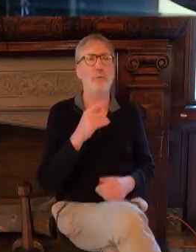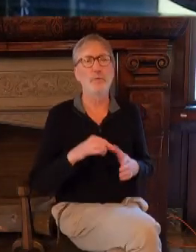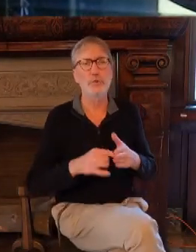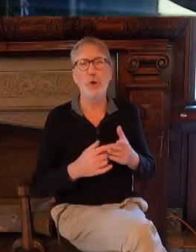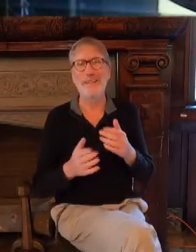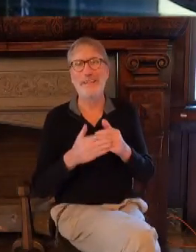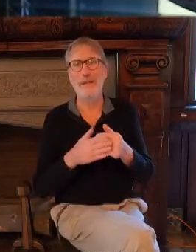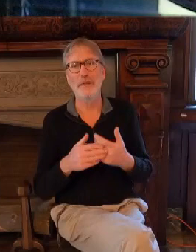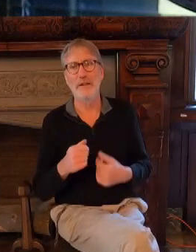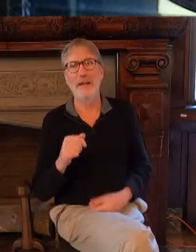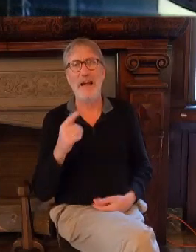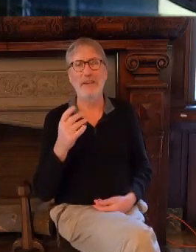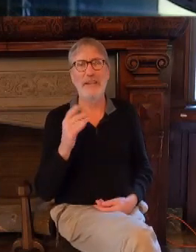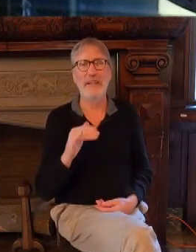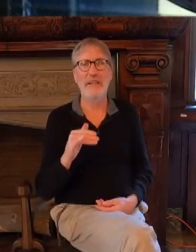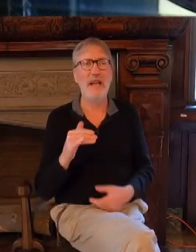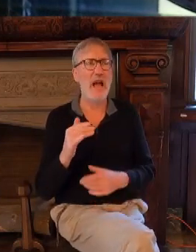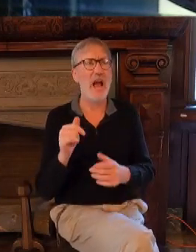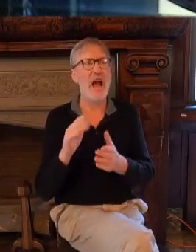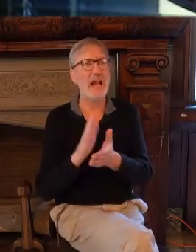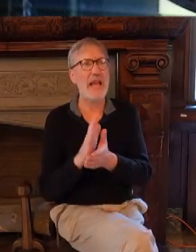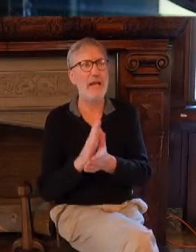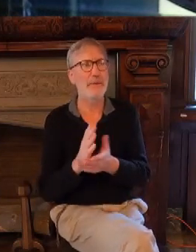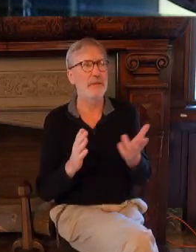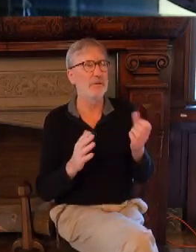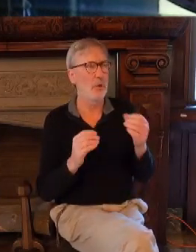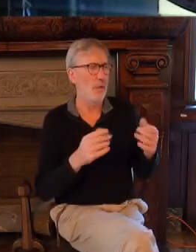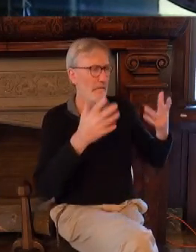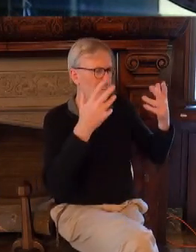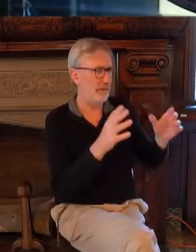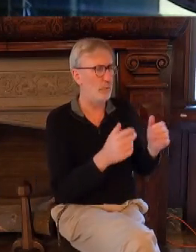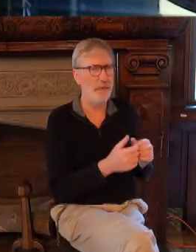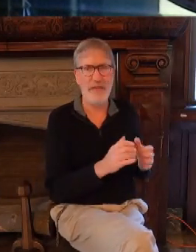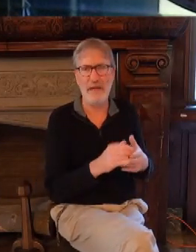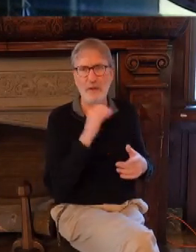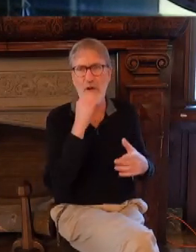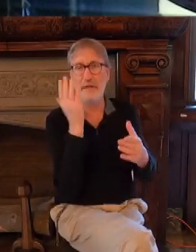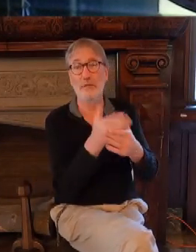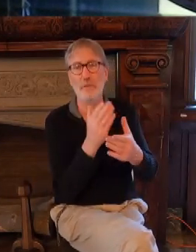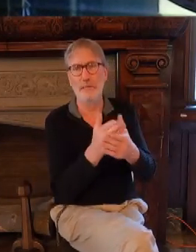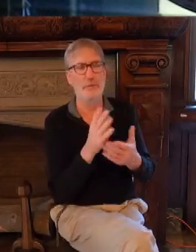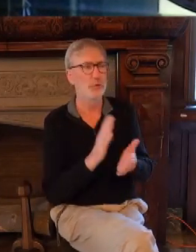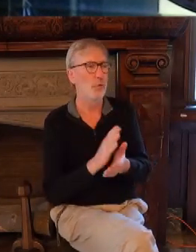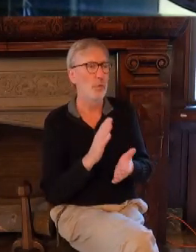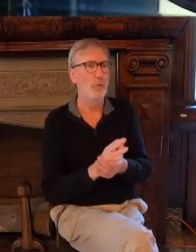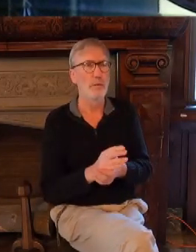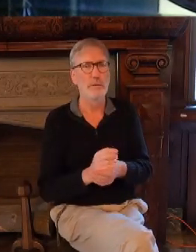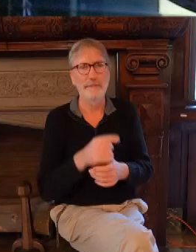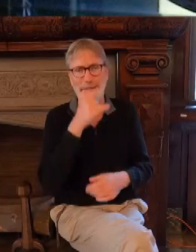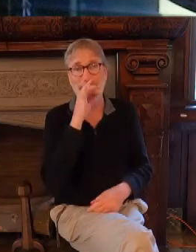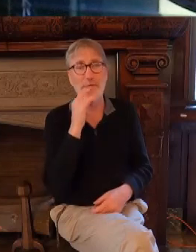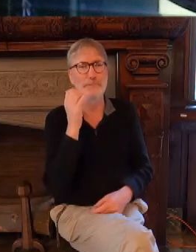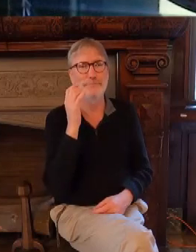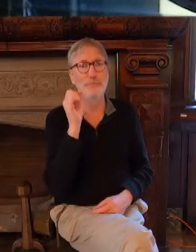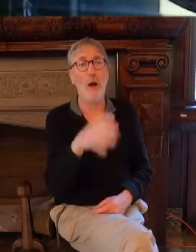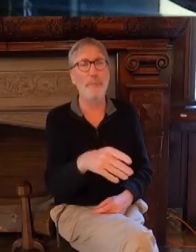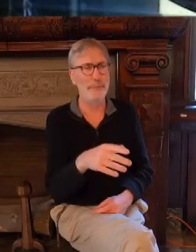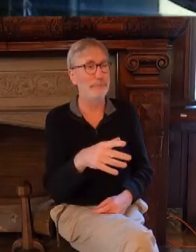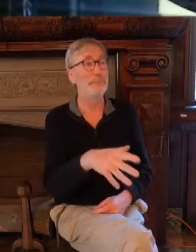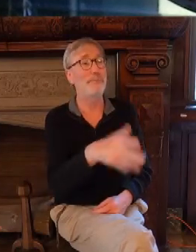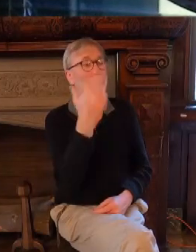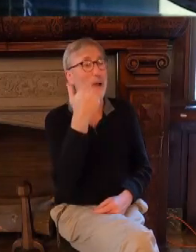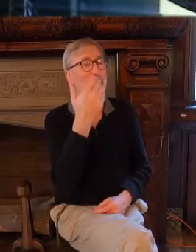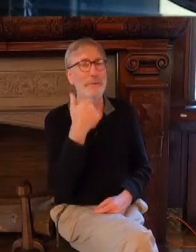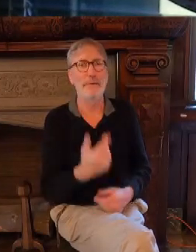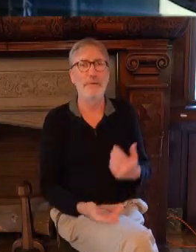adjacent to Allegheny Traditional Academy, so that we can get that work done so that we're not interrupting school pickup and drop off. So that'll be done before September.